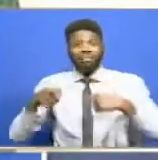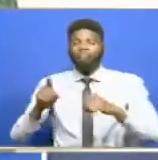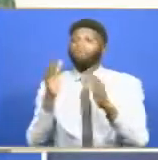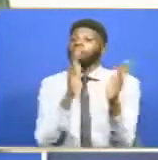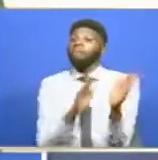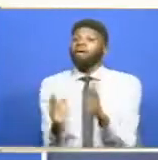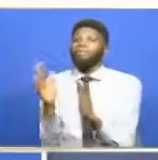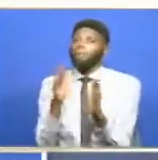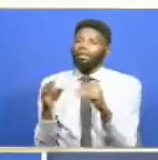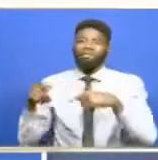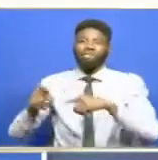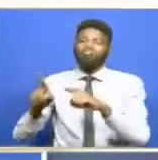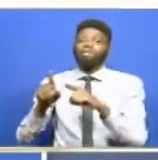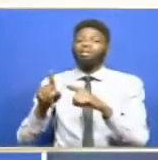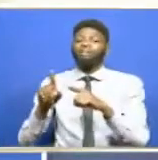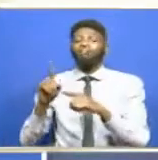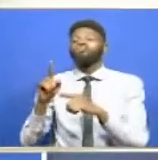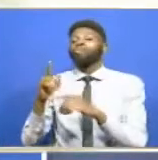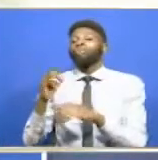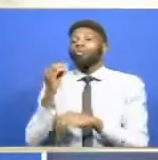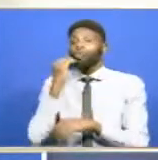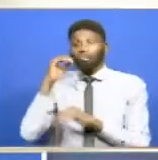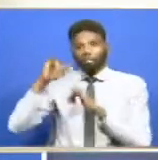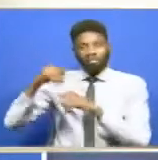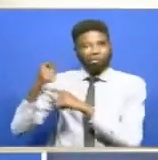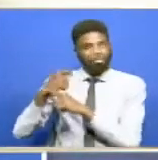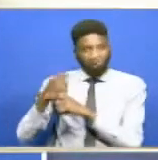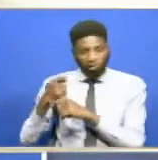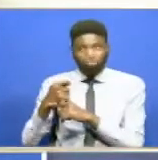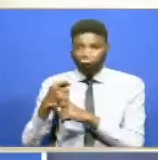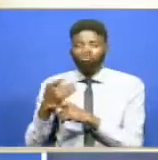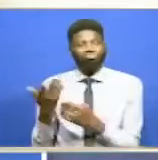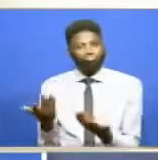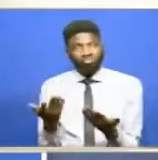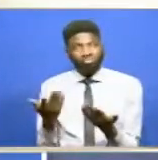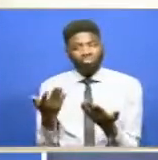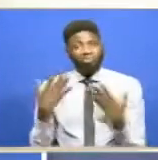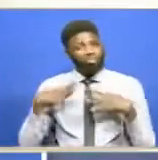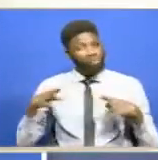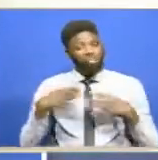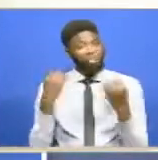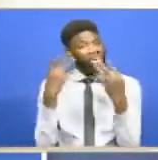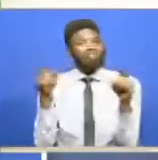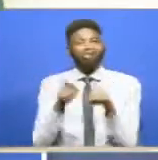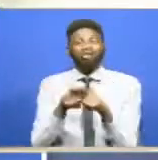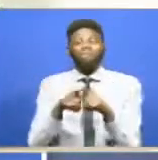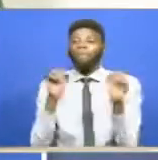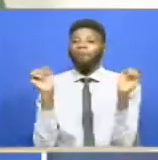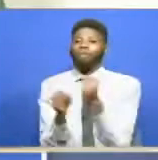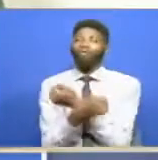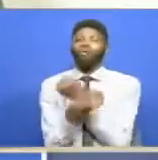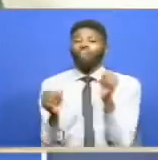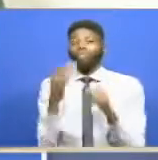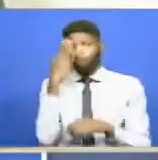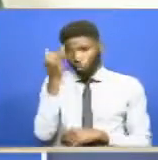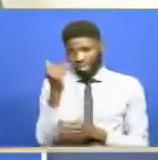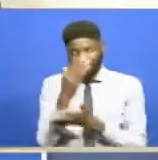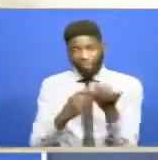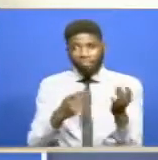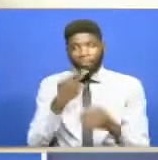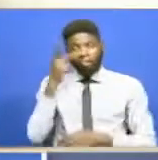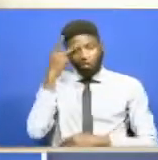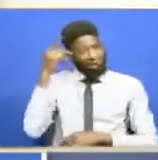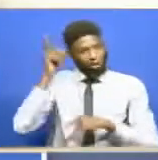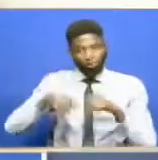to have tuition, and it will not occur to many people, because some of them, their parents are not able to pay for them